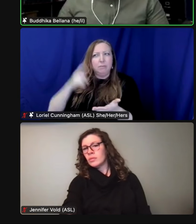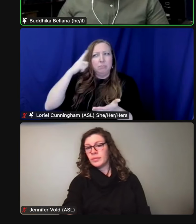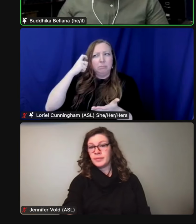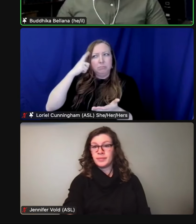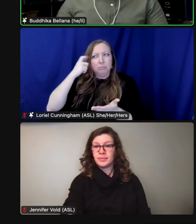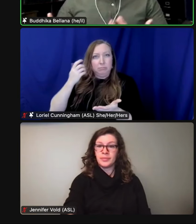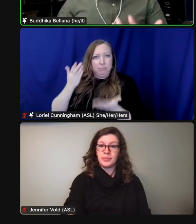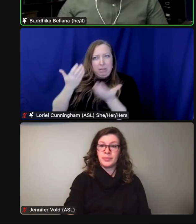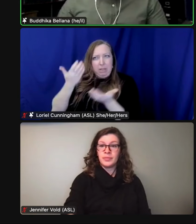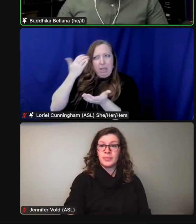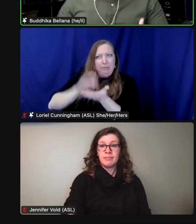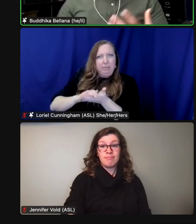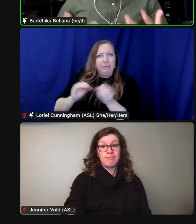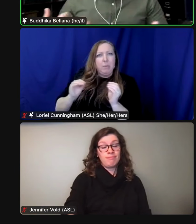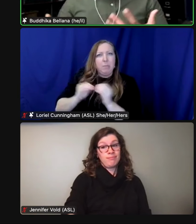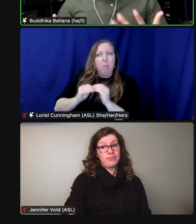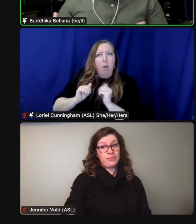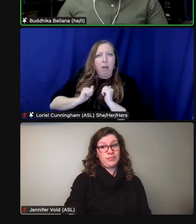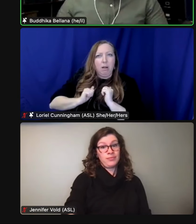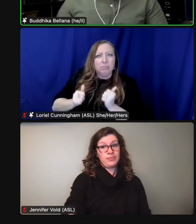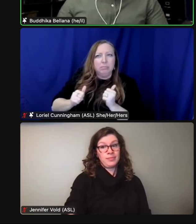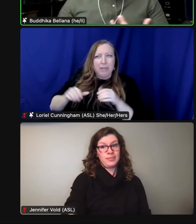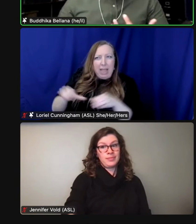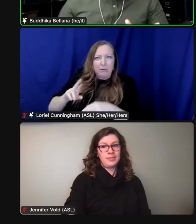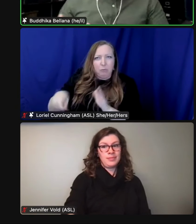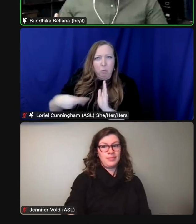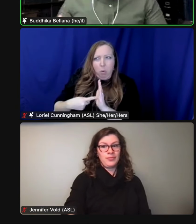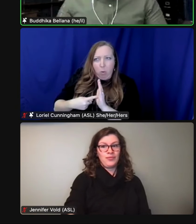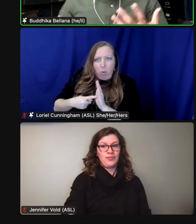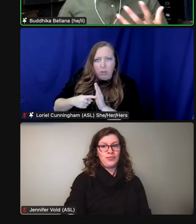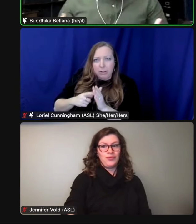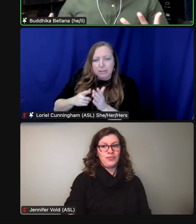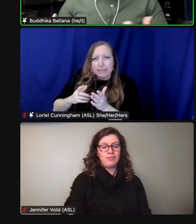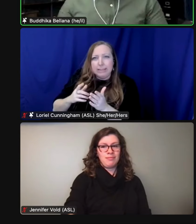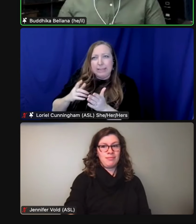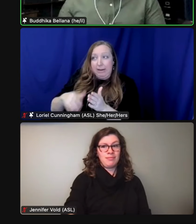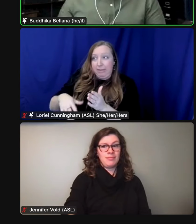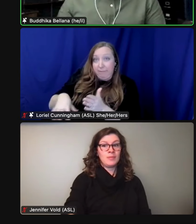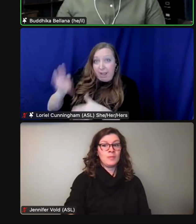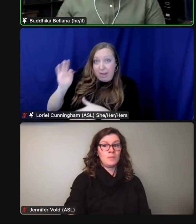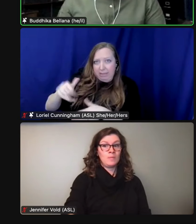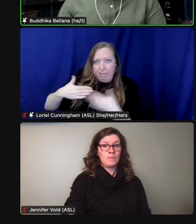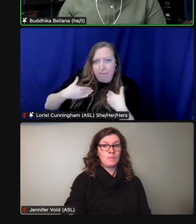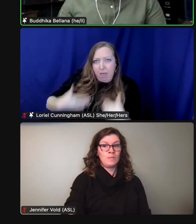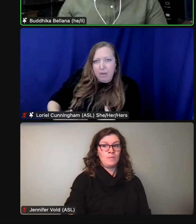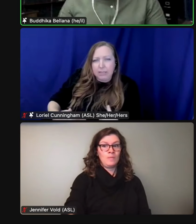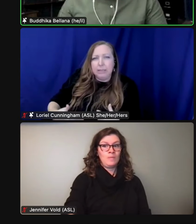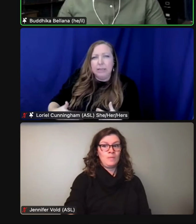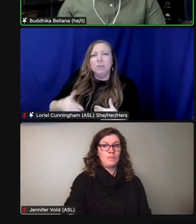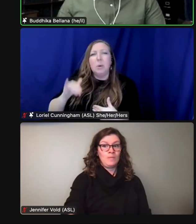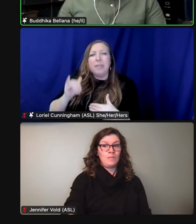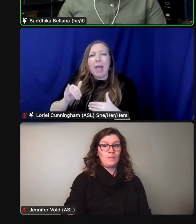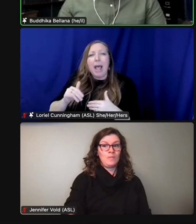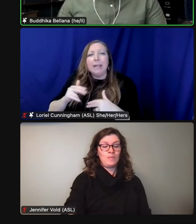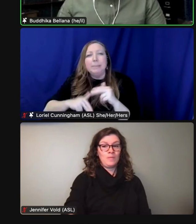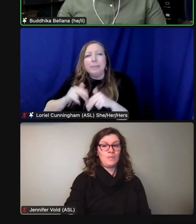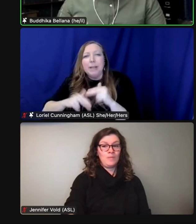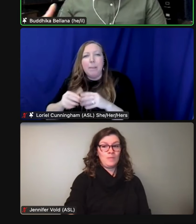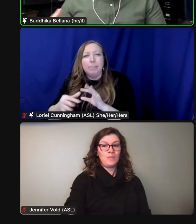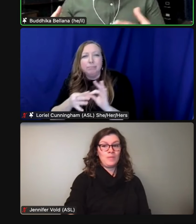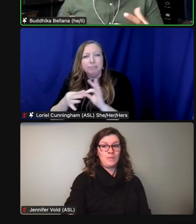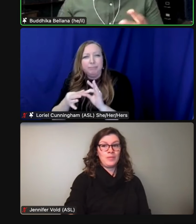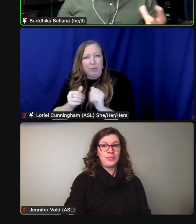this body than he's letting on. So you have this kind of like suspense and build-up in terms of the relationship between these two people, and that's the window you